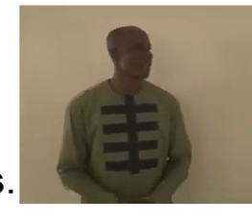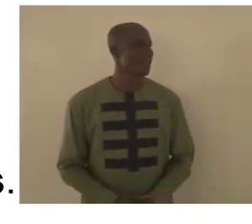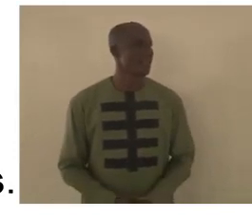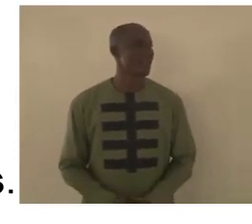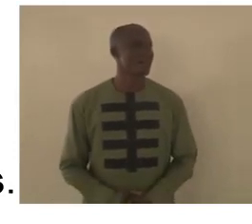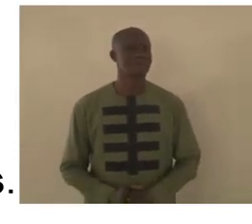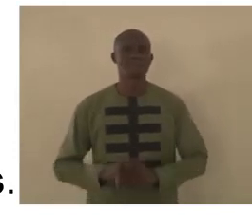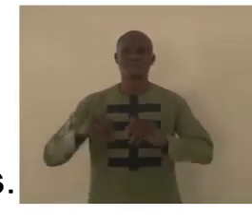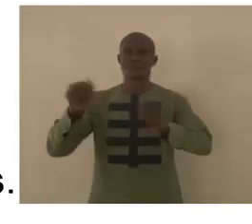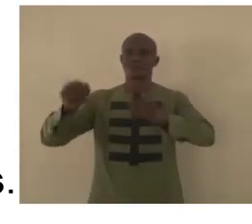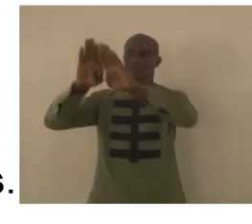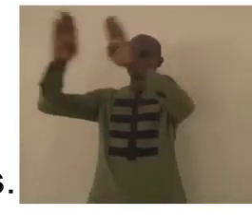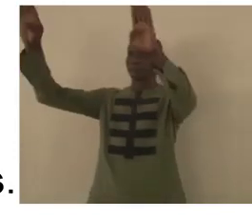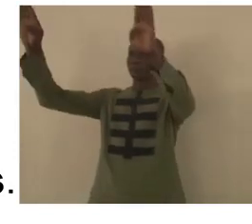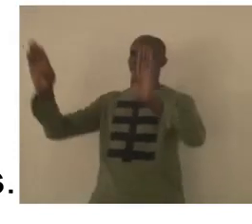Number